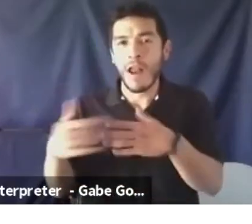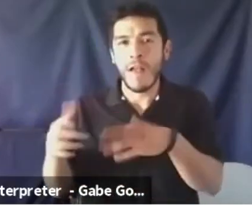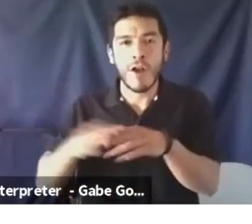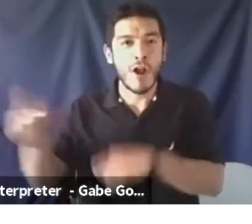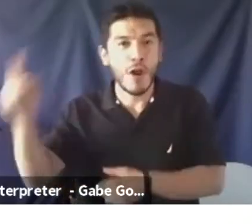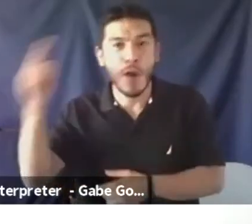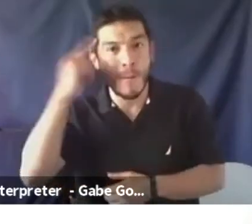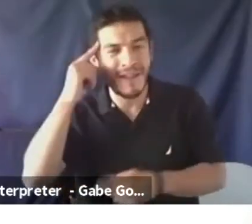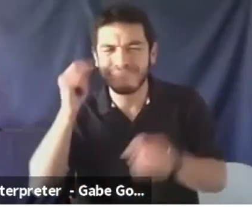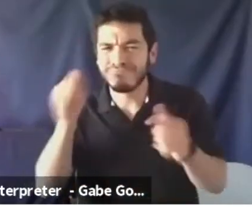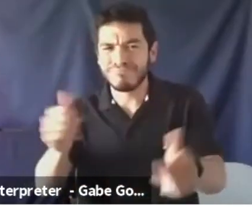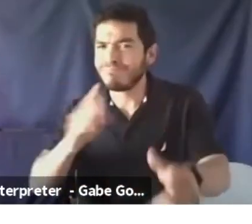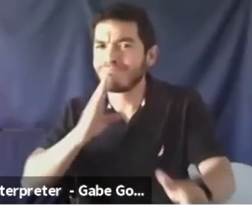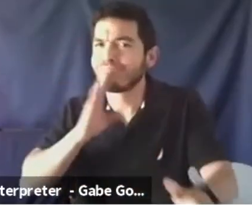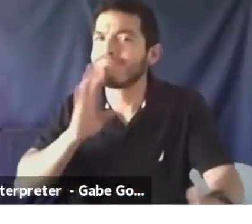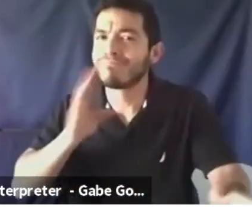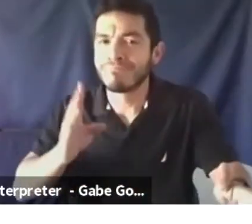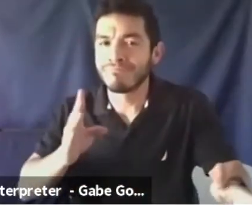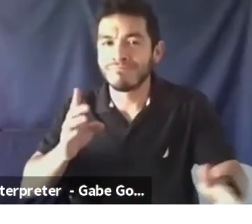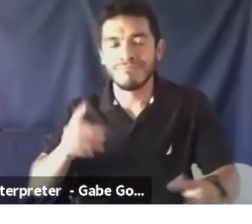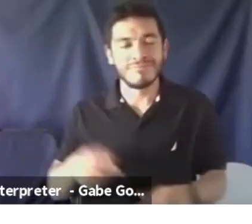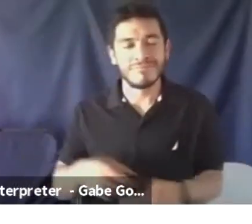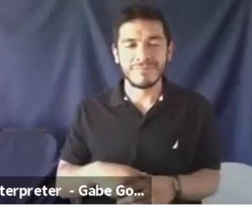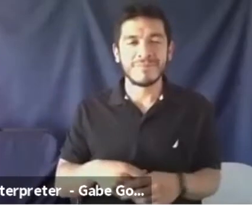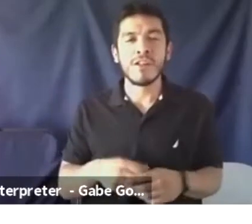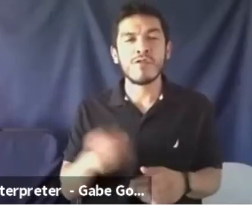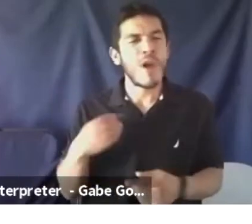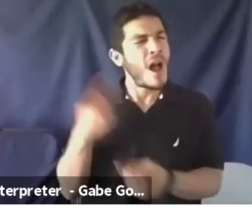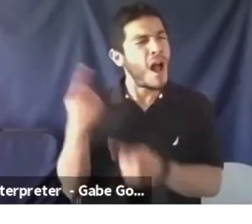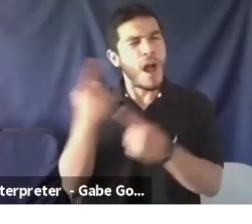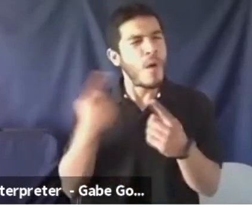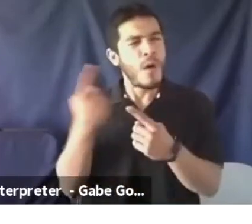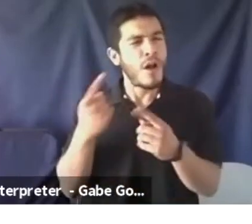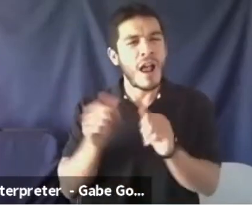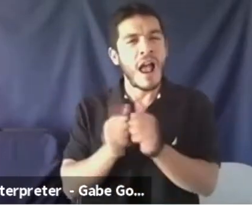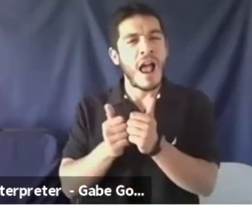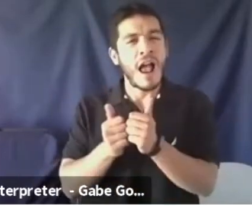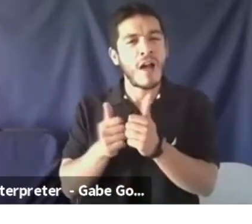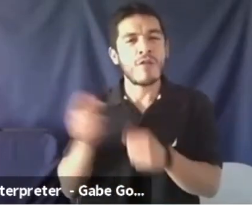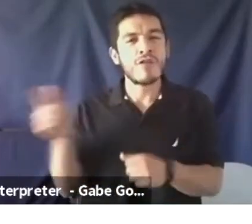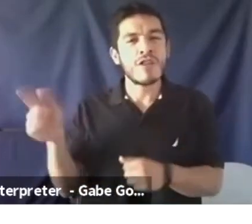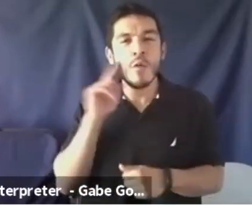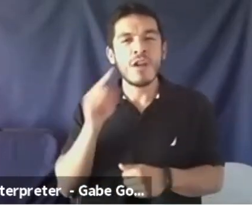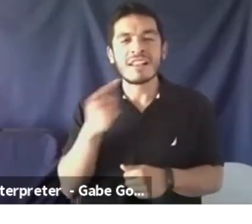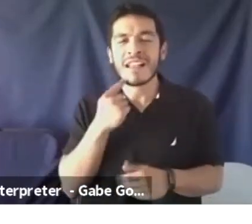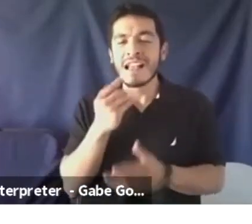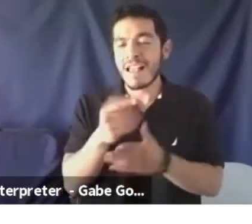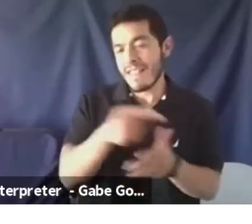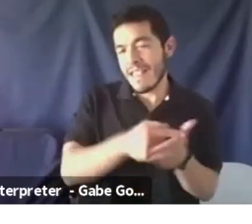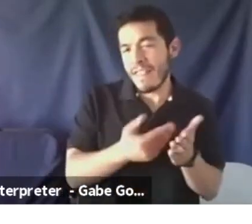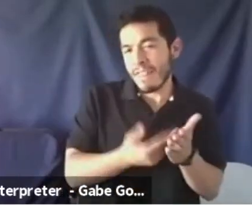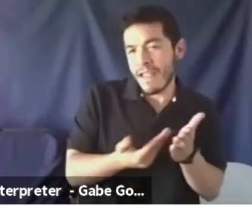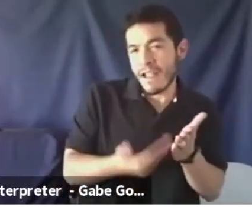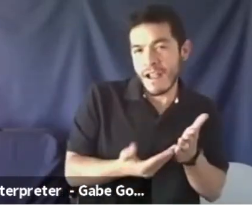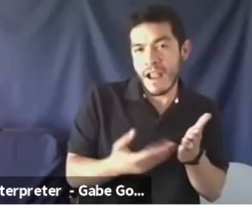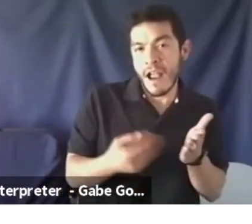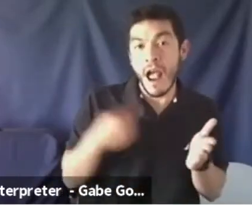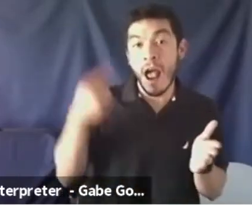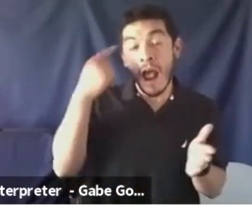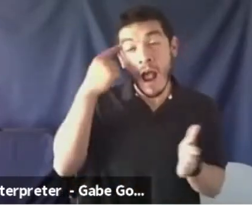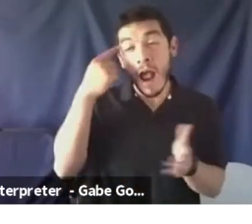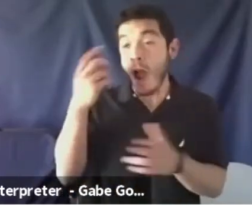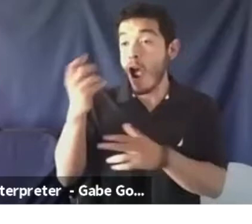like, she's firecracker. So I was wondering how she's saying she wouldn't say these things. And then I thought, oh, Chairman